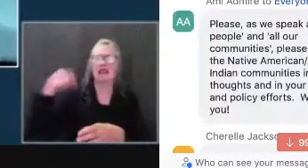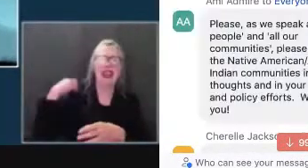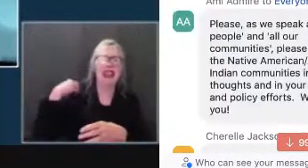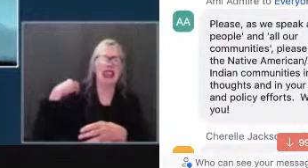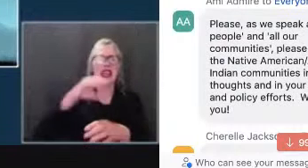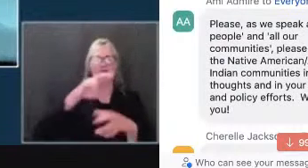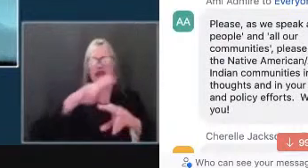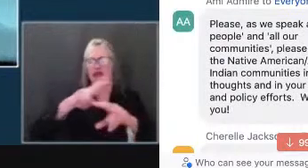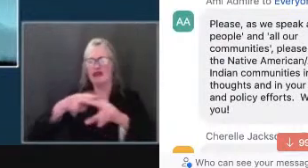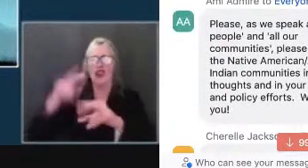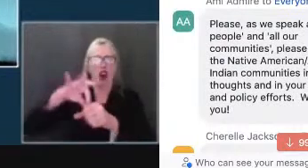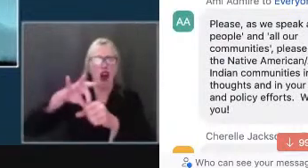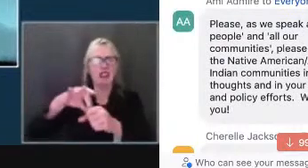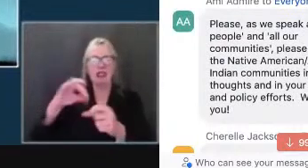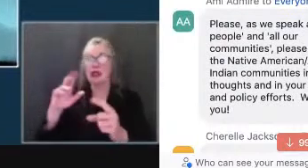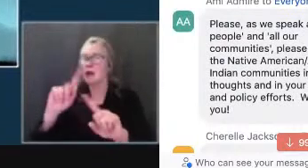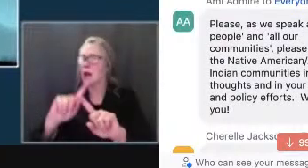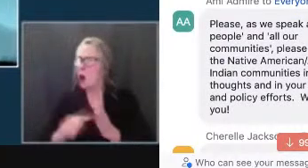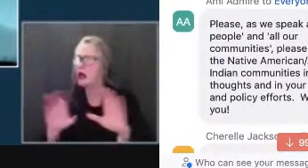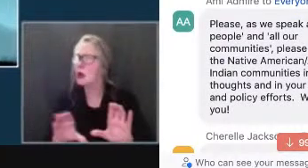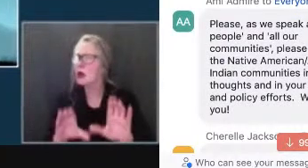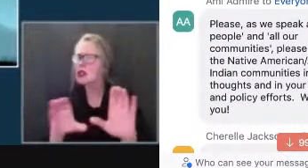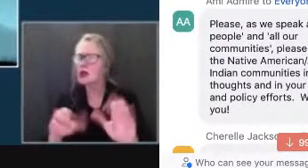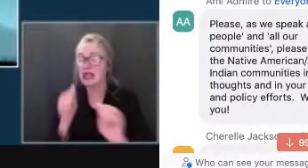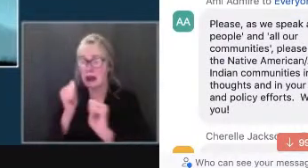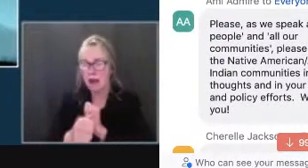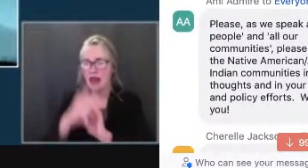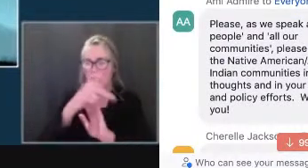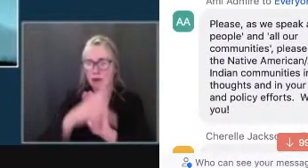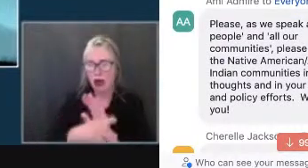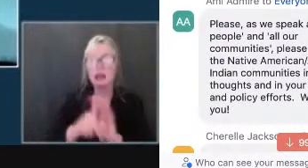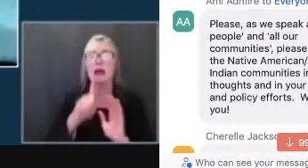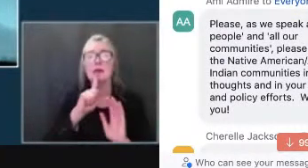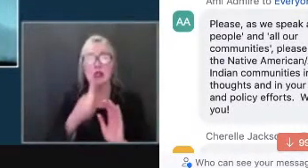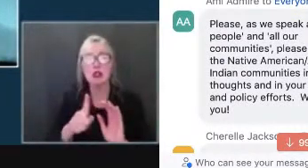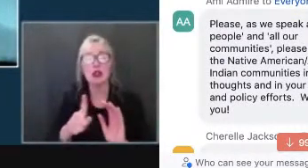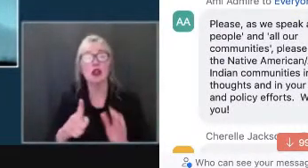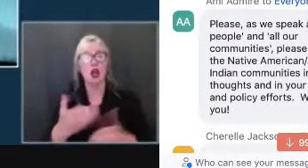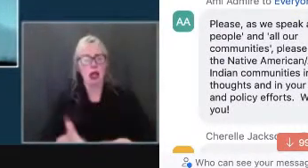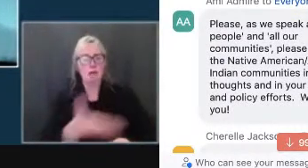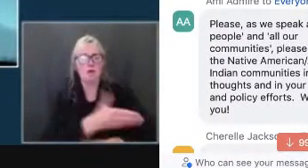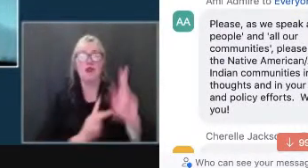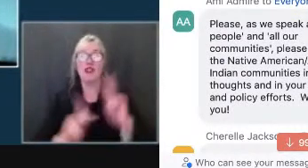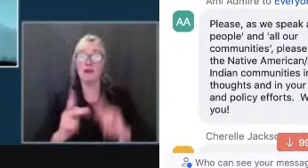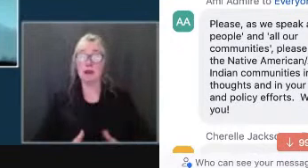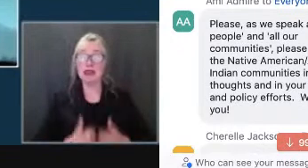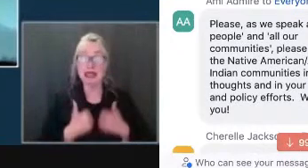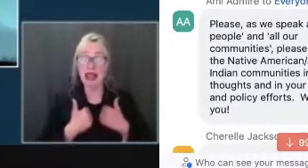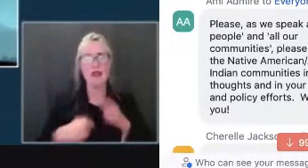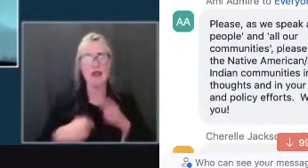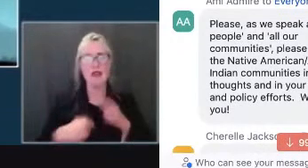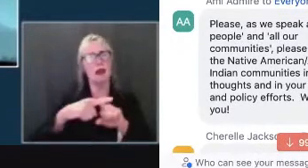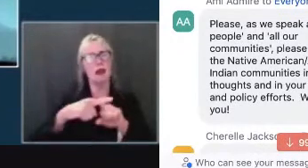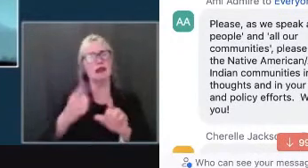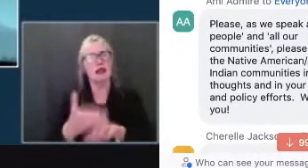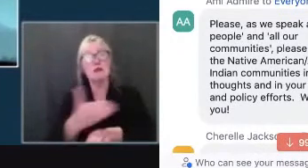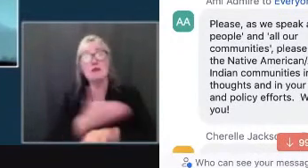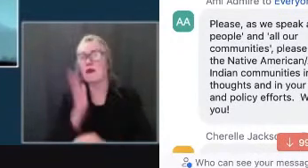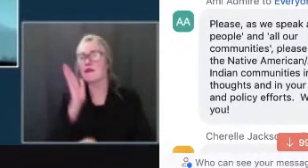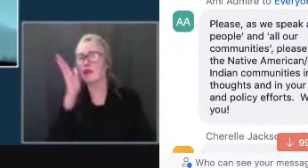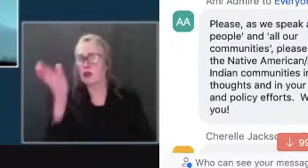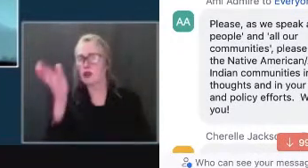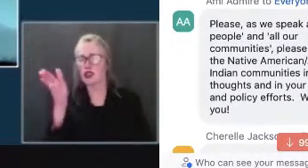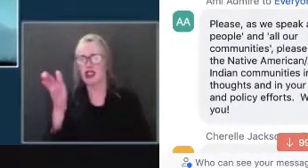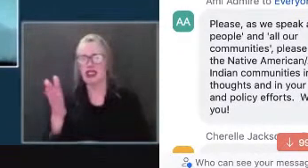doing to make sure we are passing policies and making investments that make people's lives better and protect our future. This isn't about numbers. This is